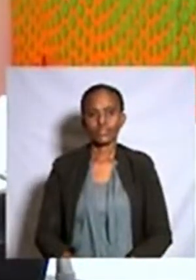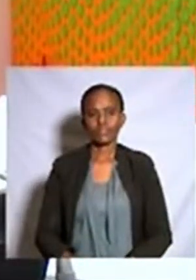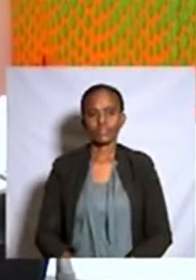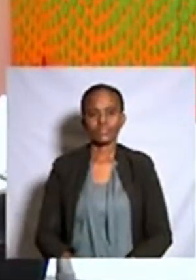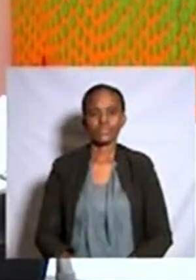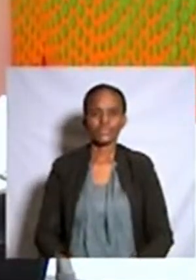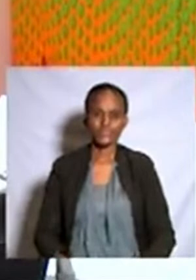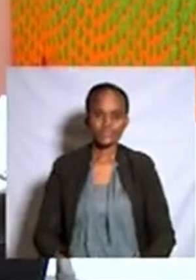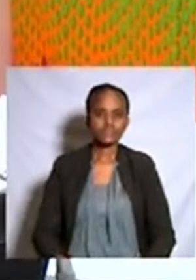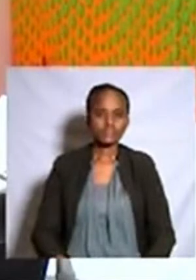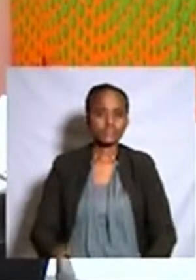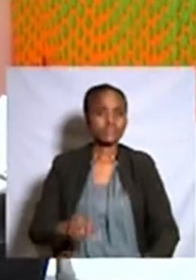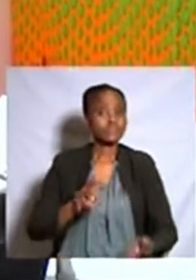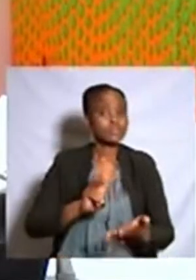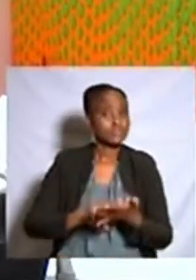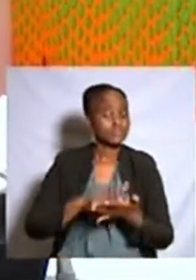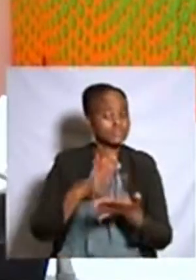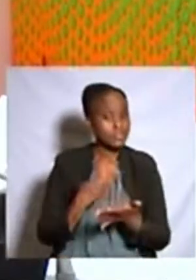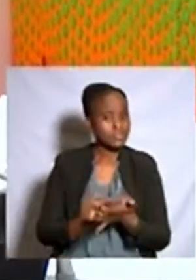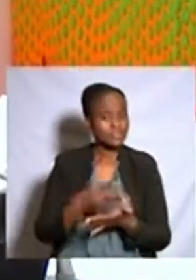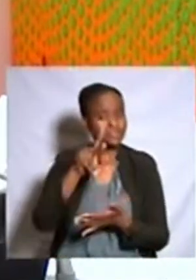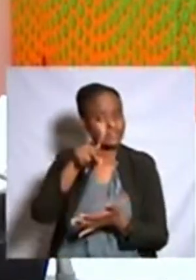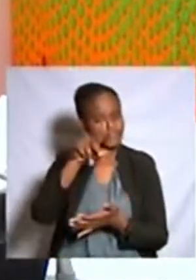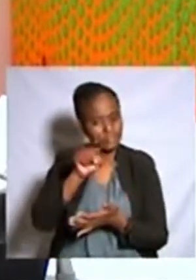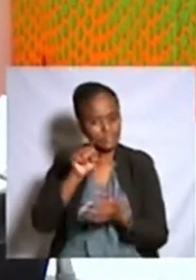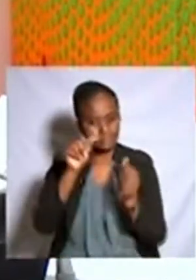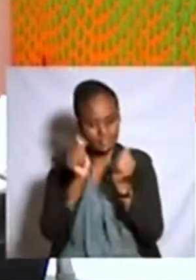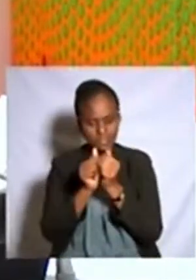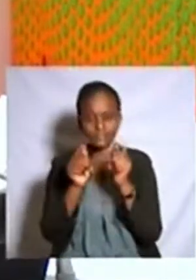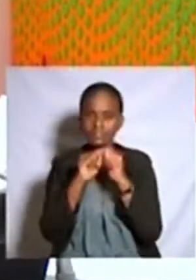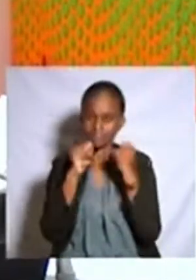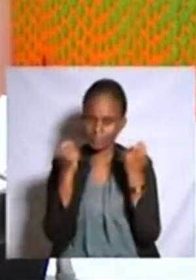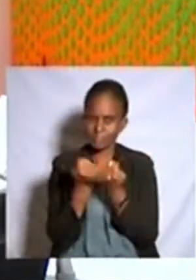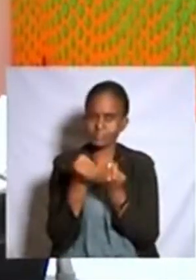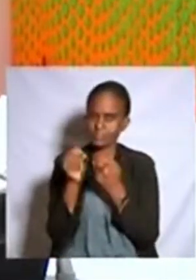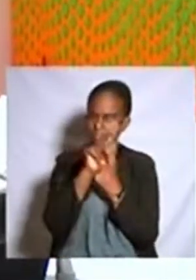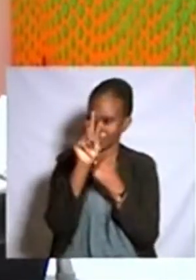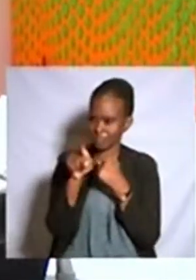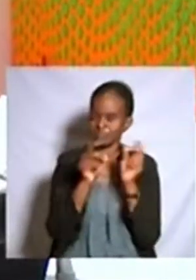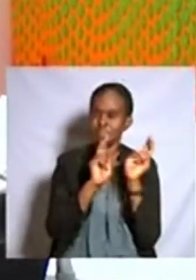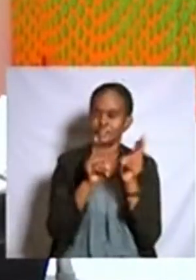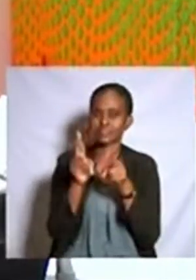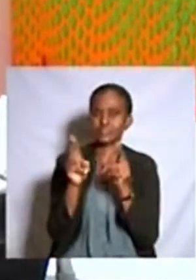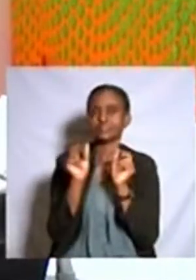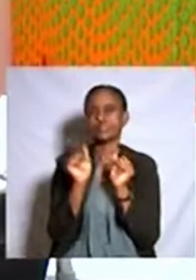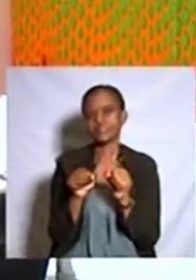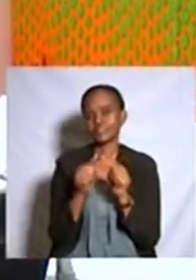Witness, the PS and your team, you may take up that question, please, to respond.